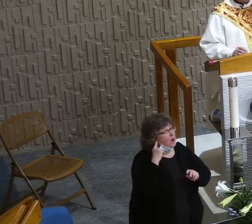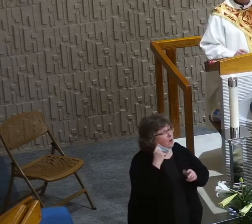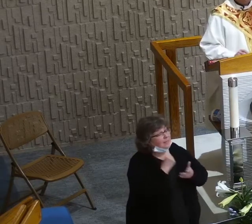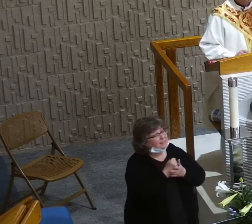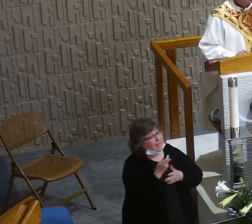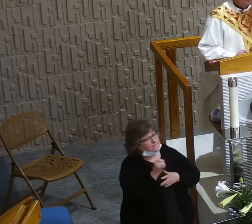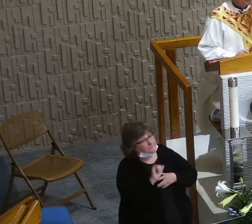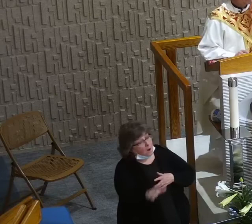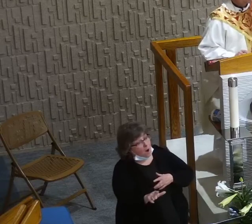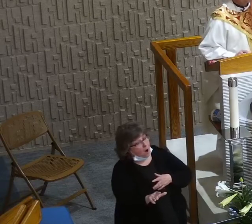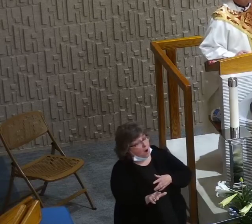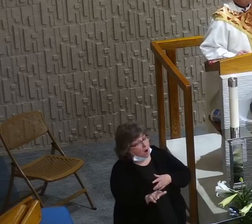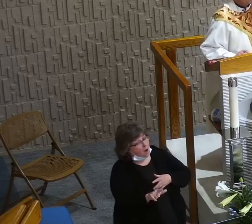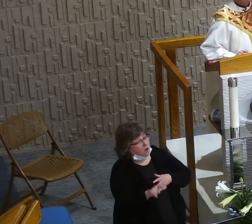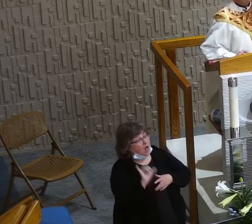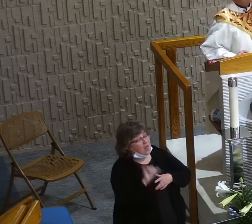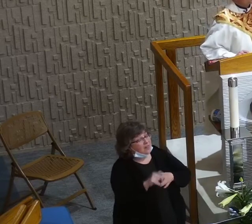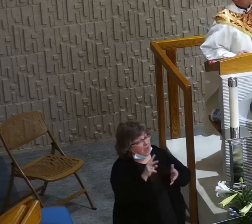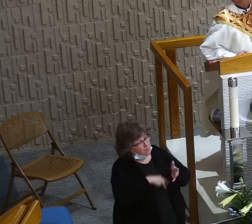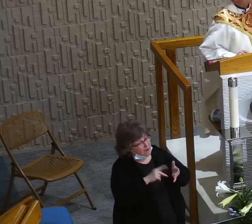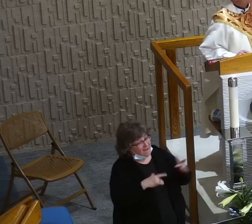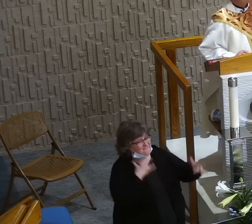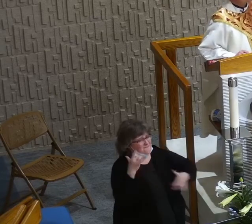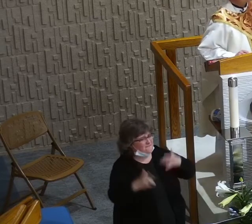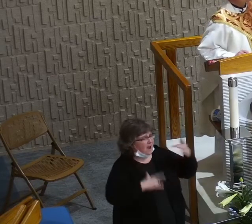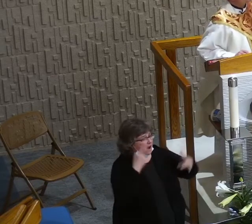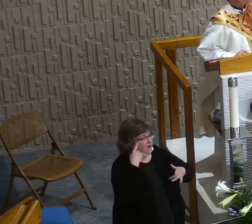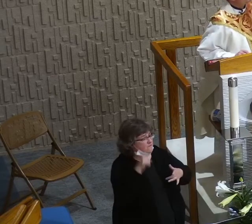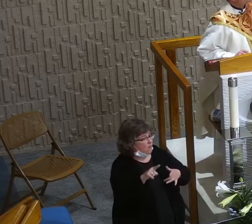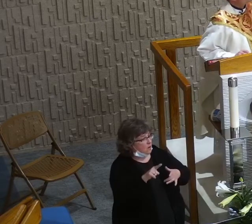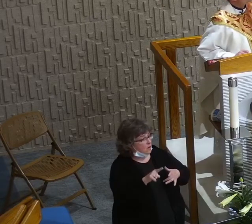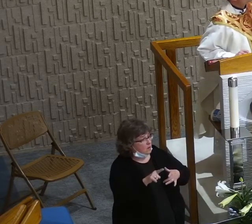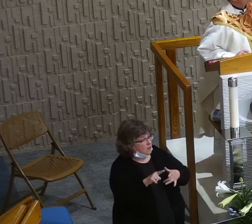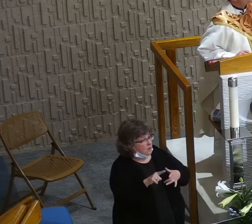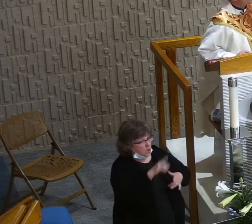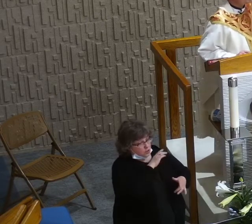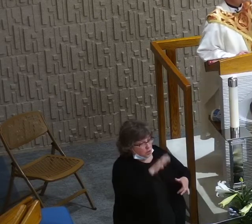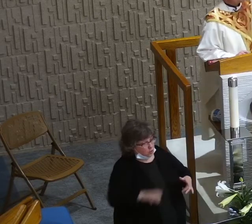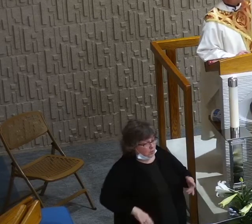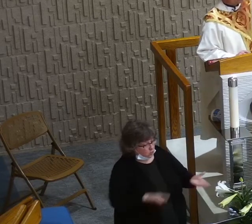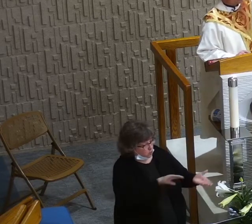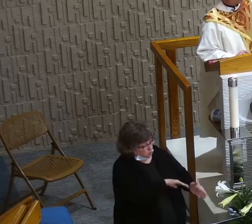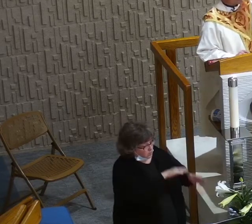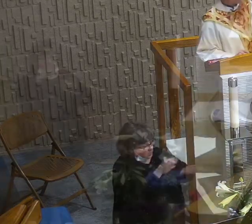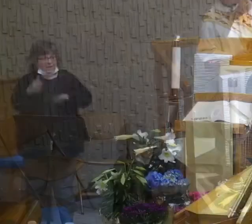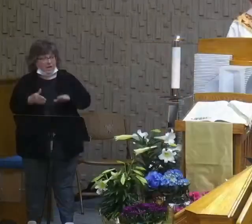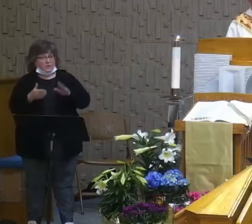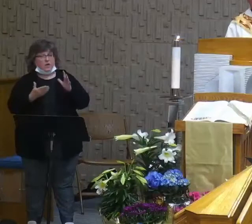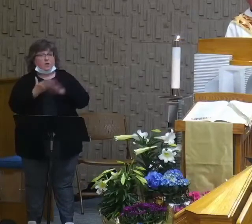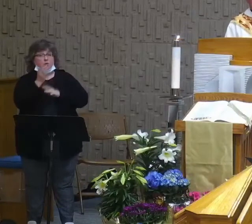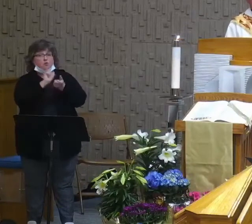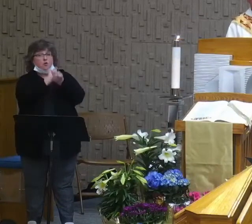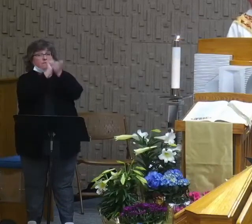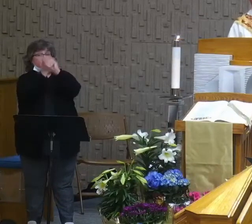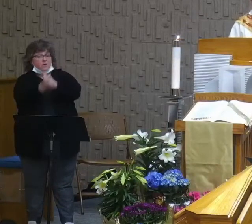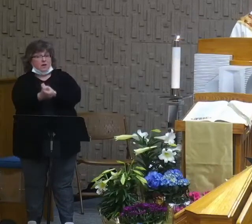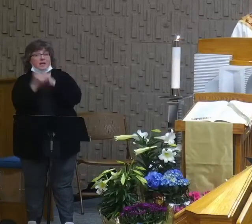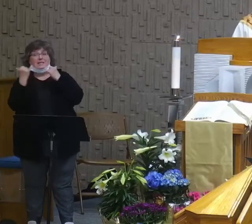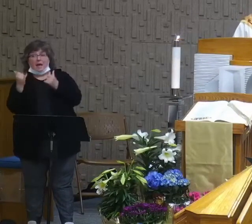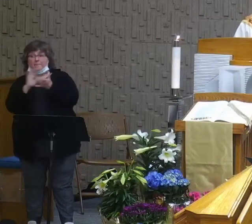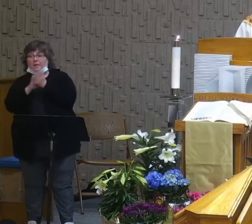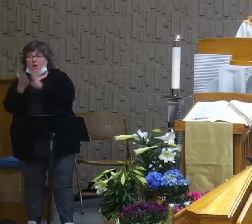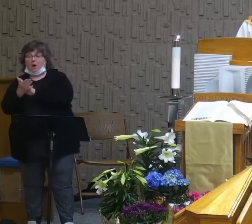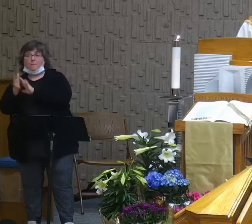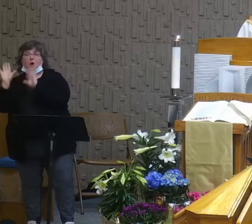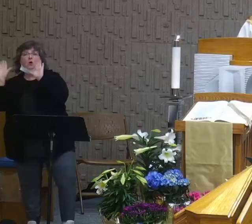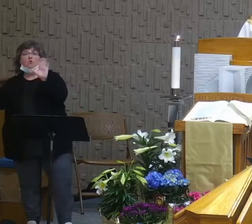St. Paul in the epistle reading, he's on fire. Of course, he was putting the Christians to death, goes through conversion, and now